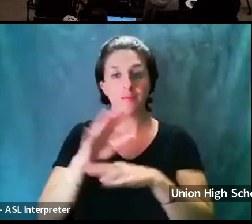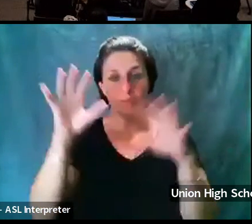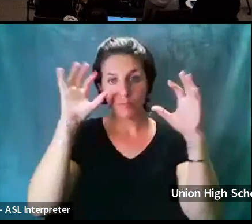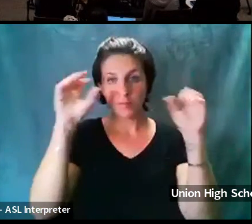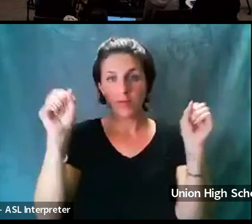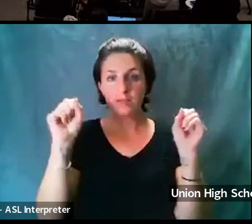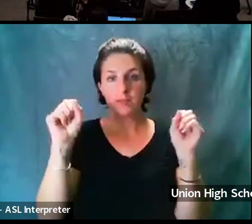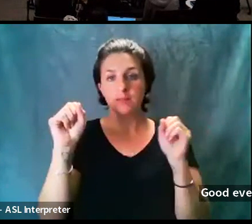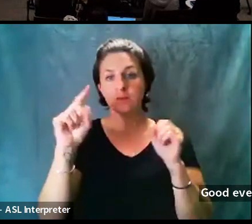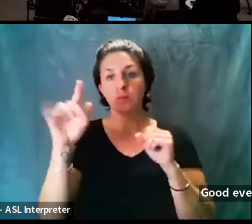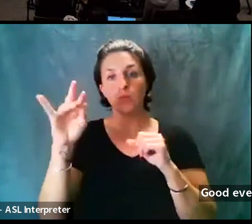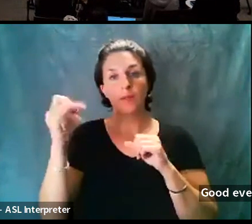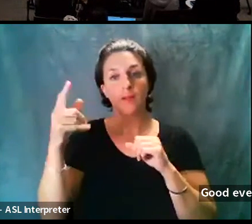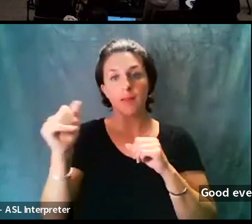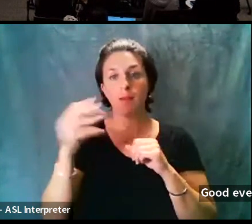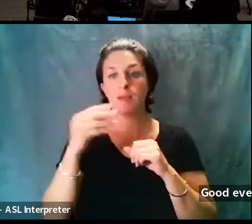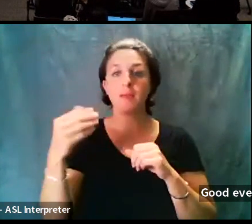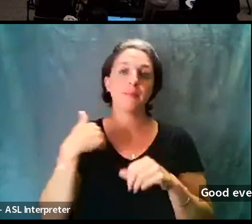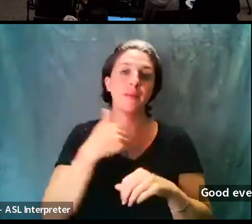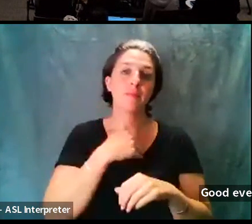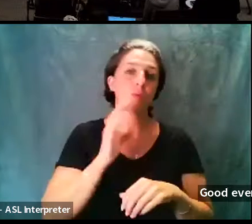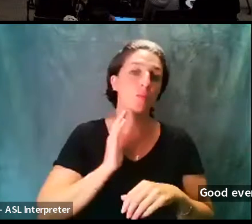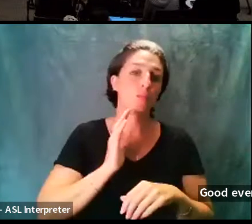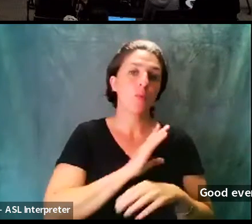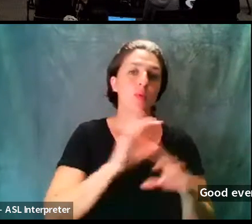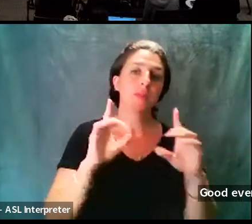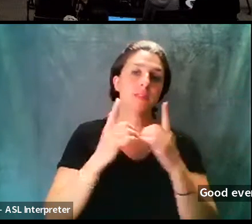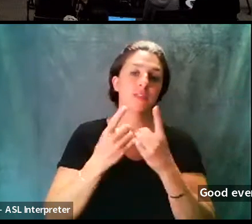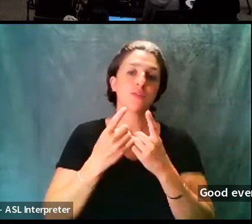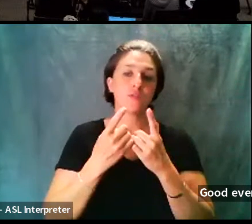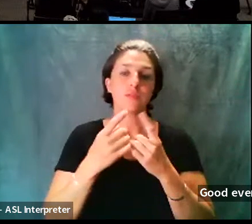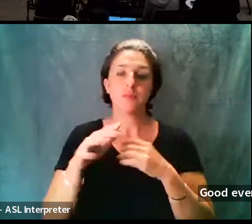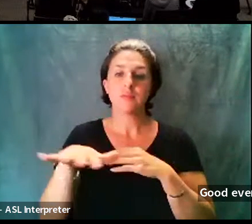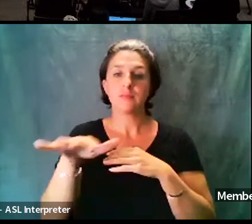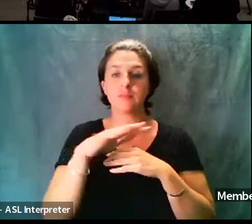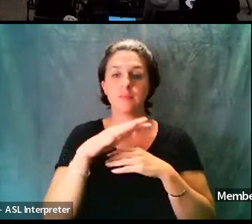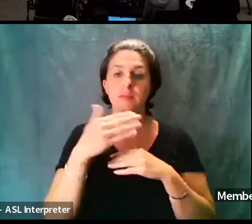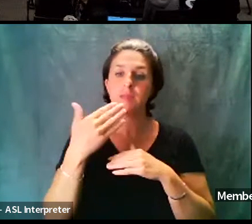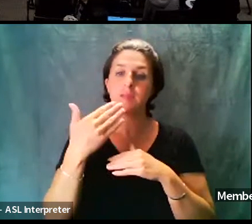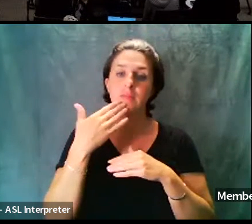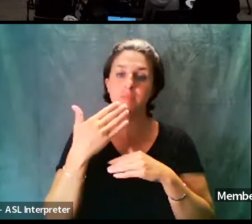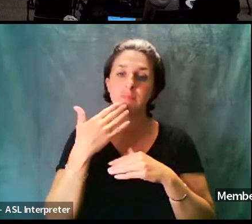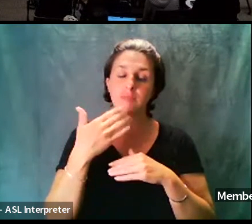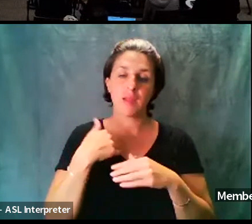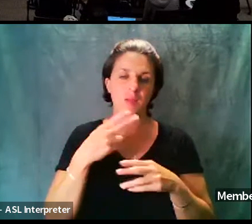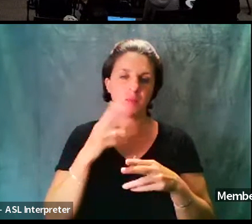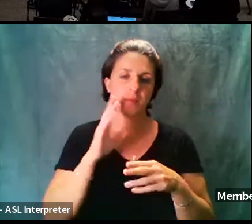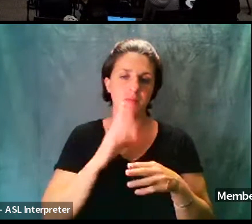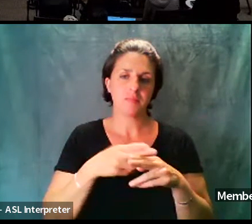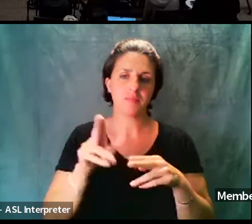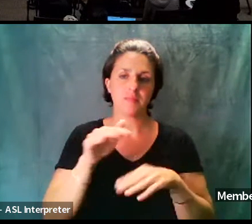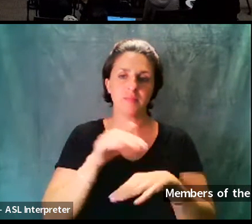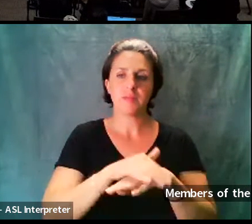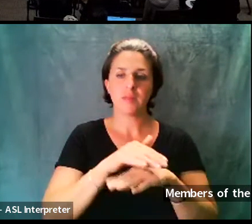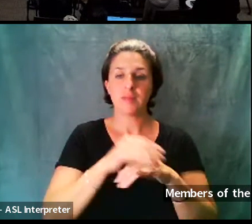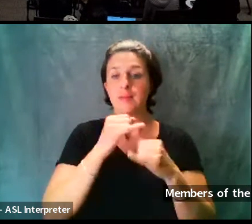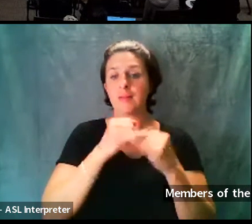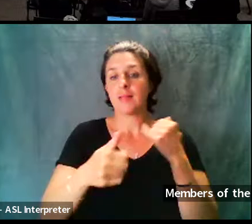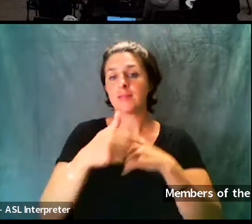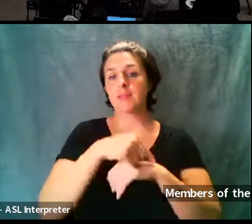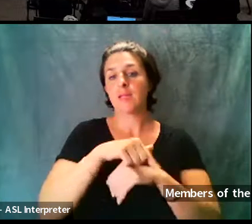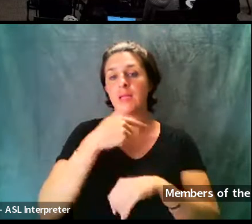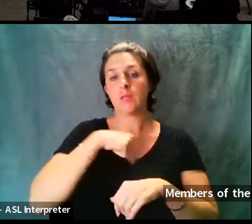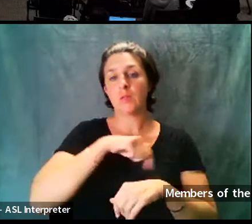and members of the board, district cabinet. I'll be brief tonight. The last time we met,